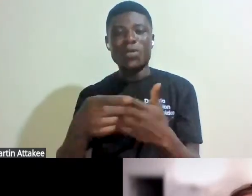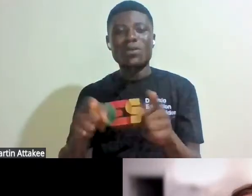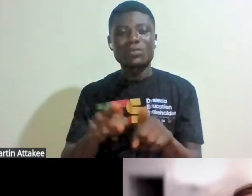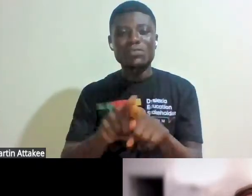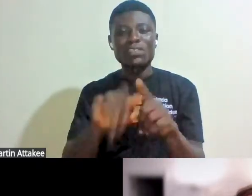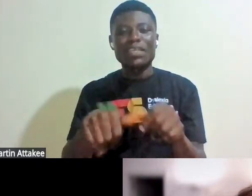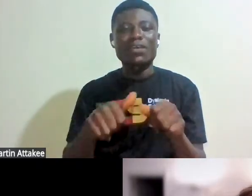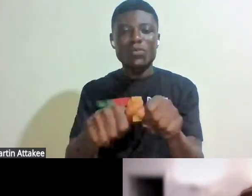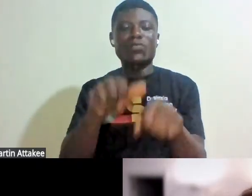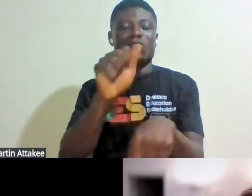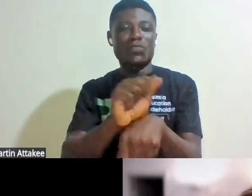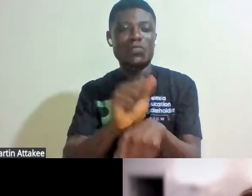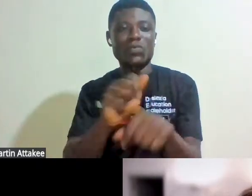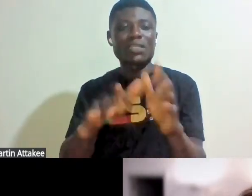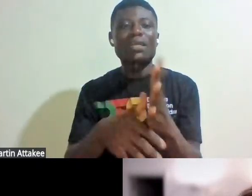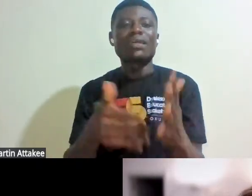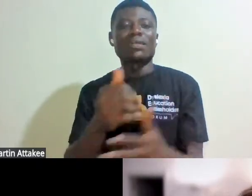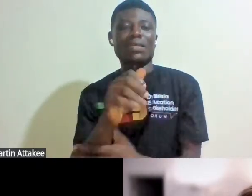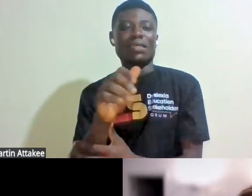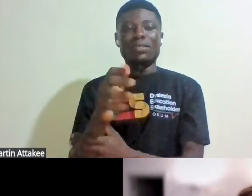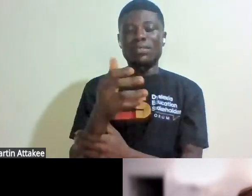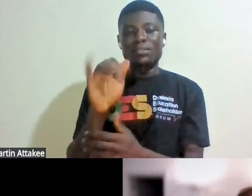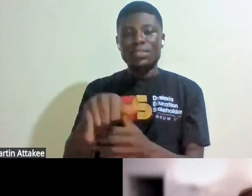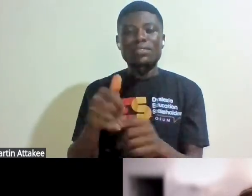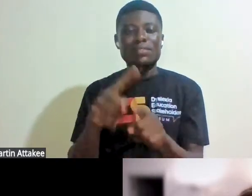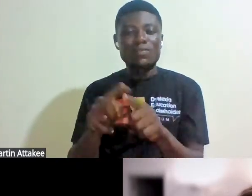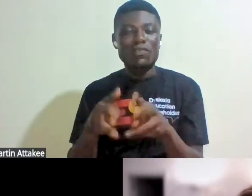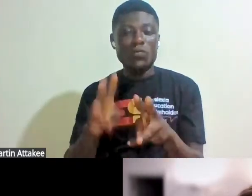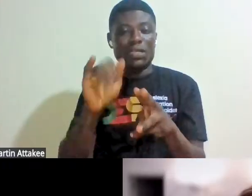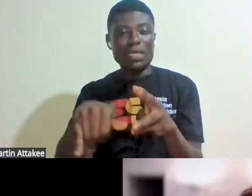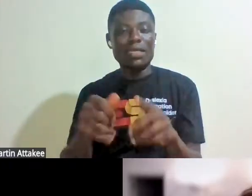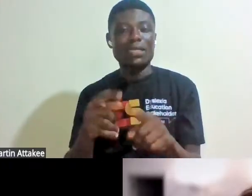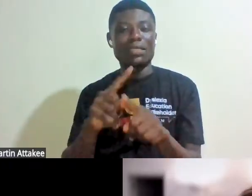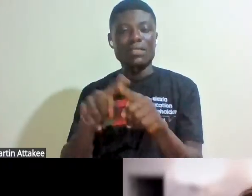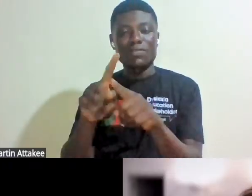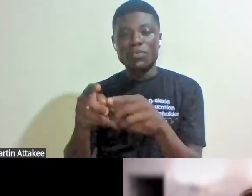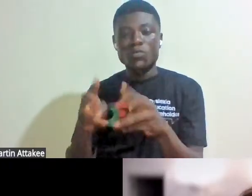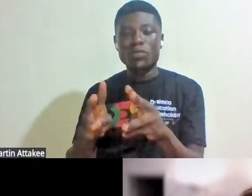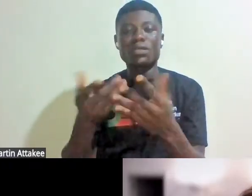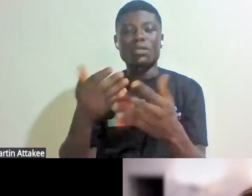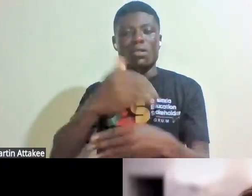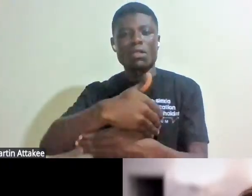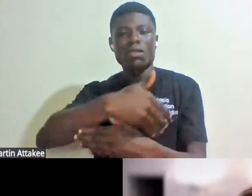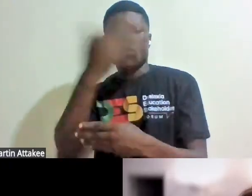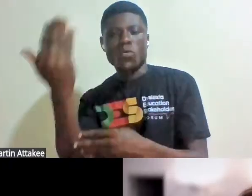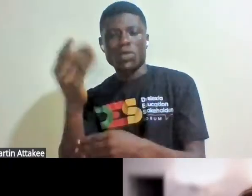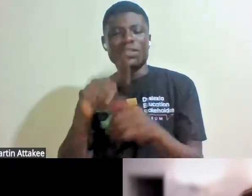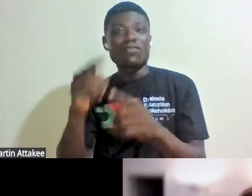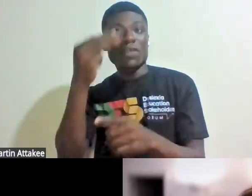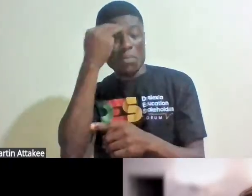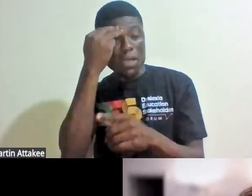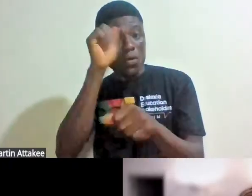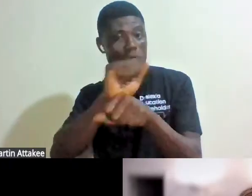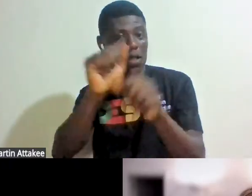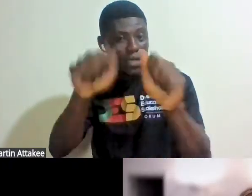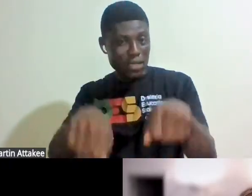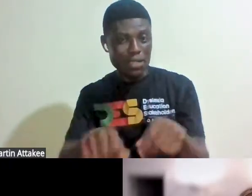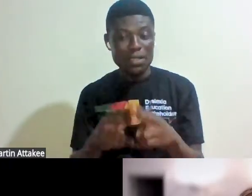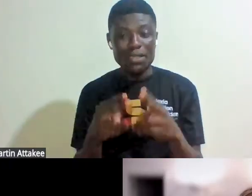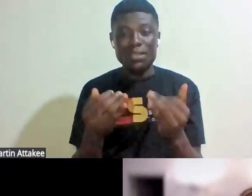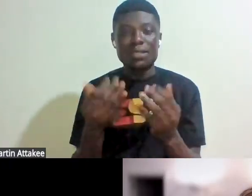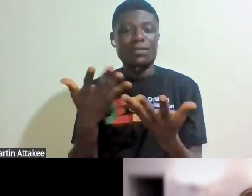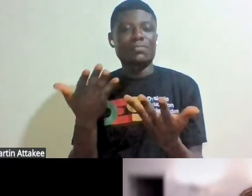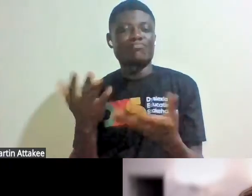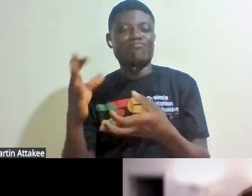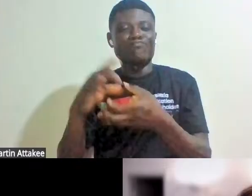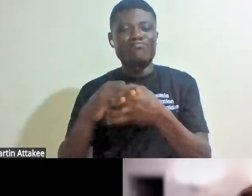beyond deficit-focused narratives to unlock the value of different minds. So he blends